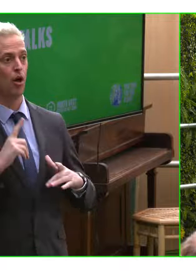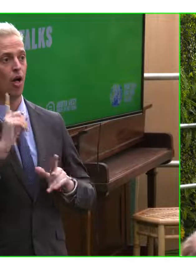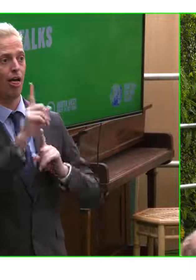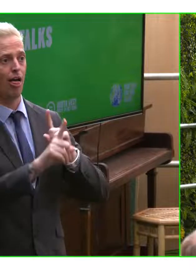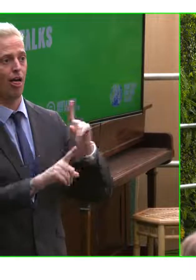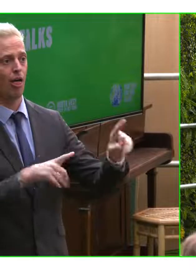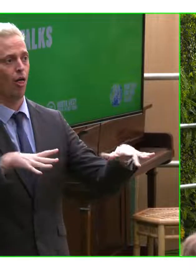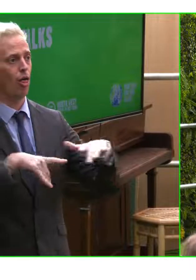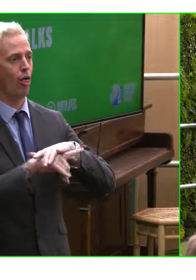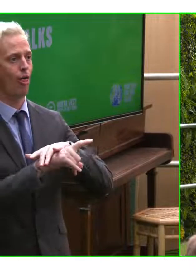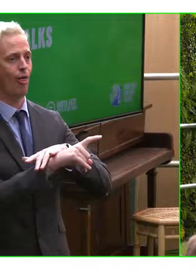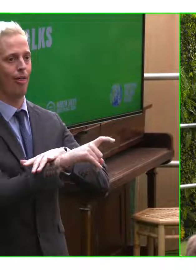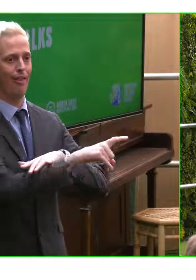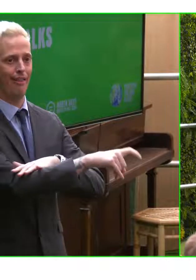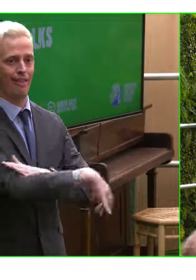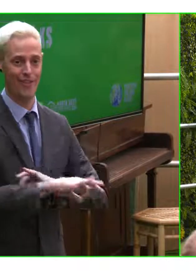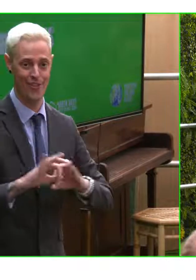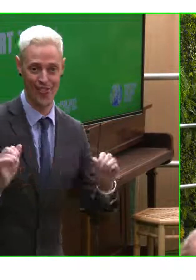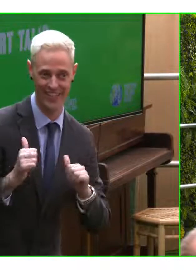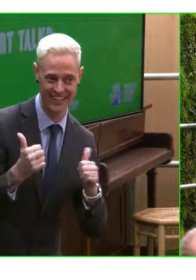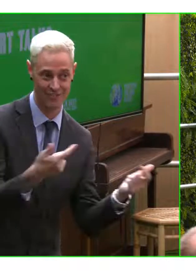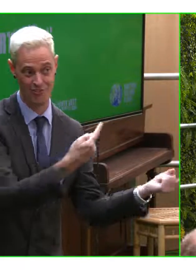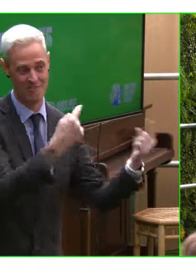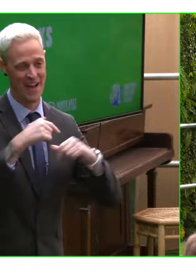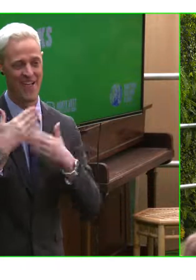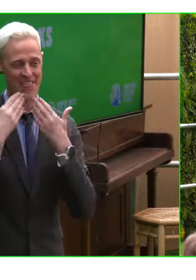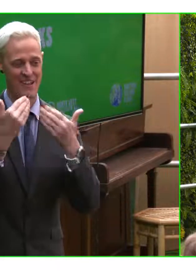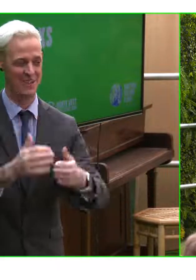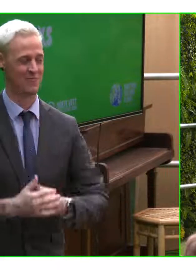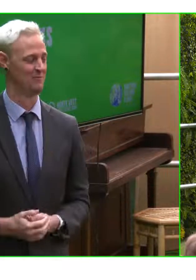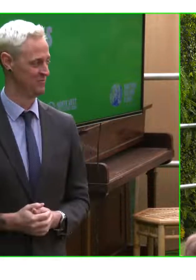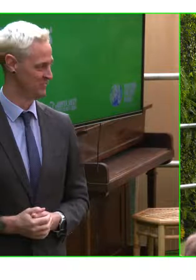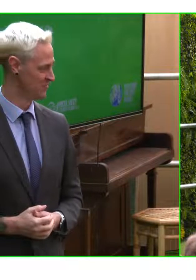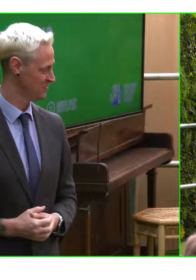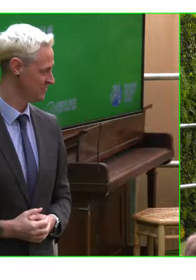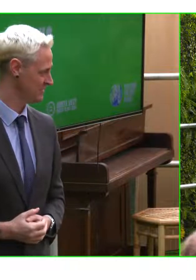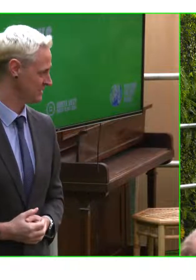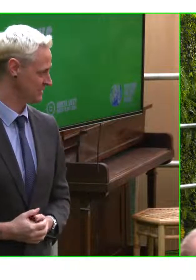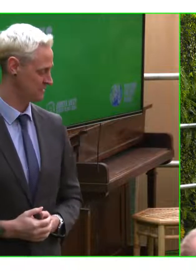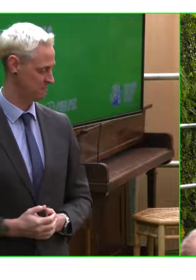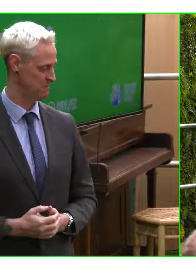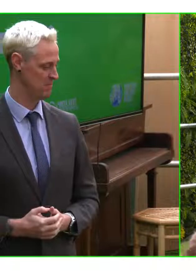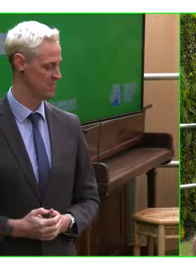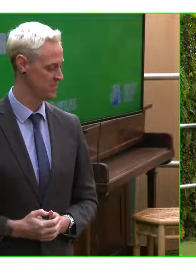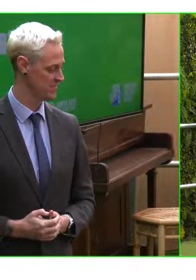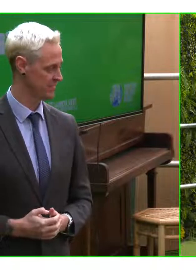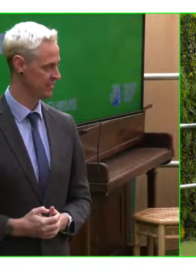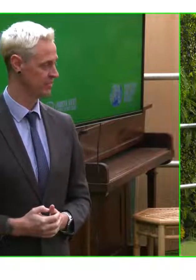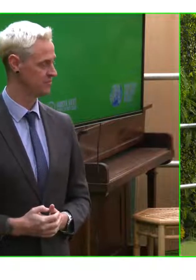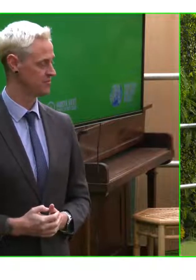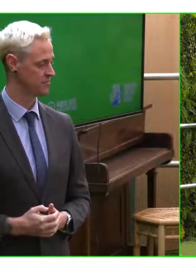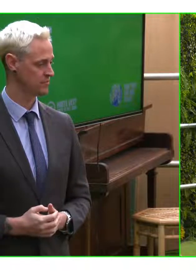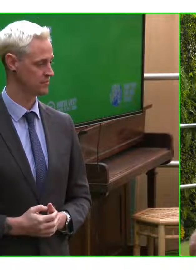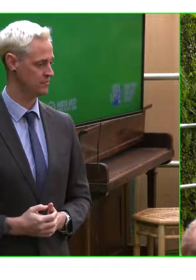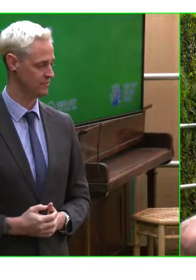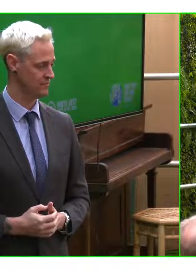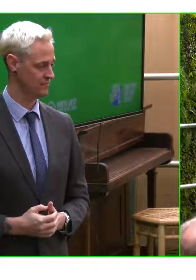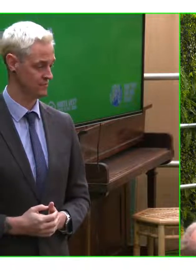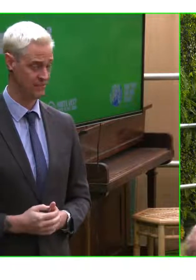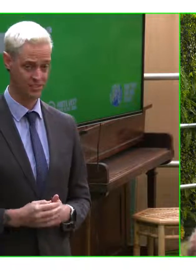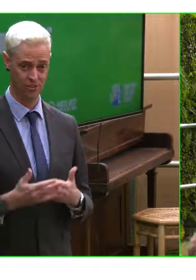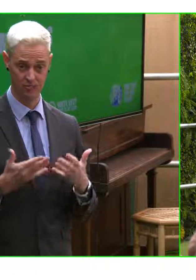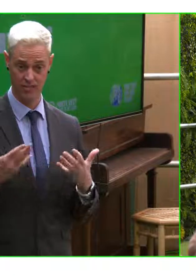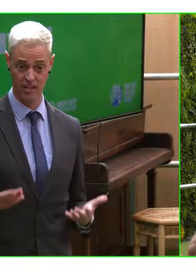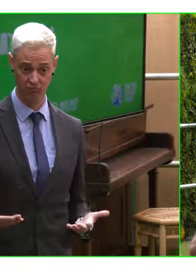into the Mayfield depot. It's exciting, but can be distracting. So to finish today's